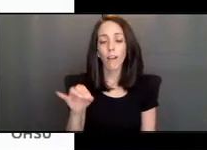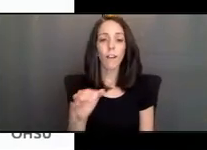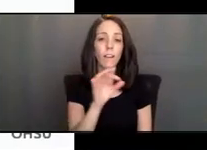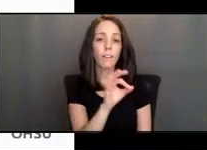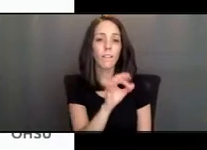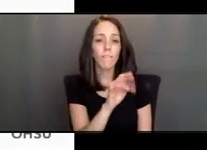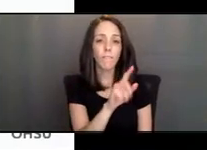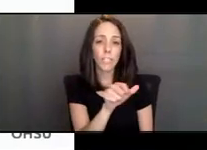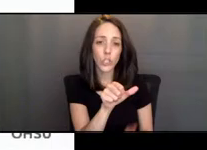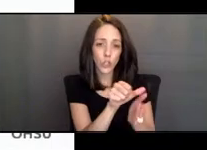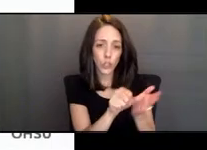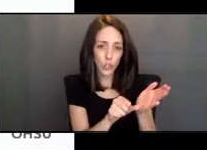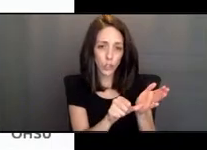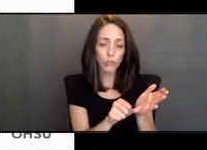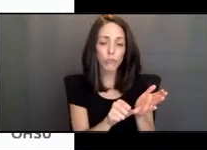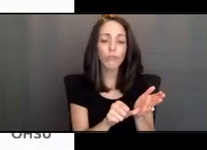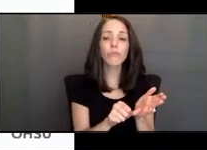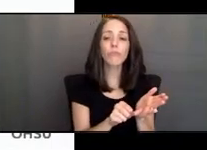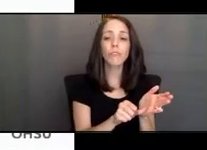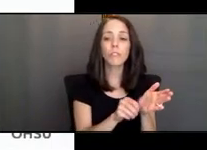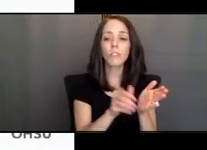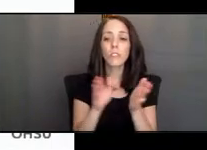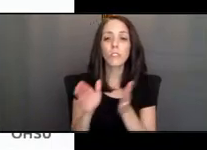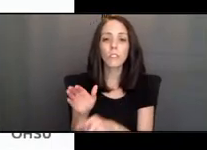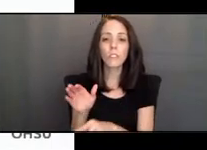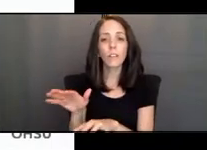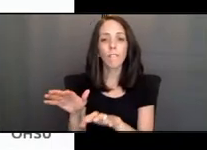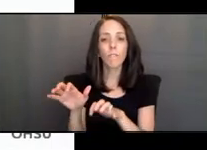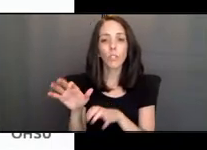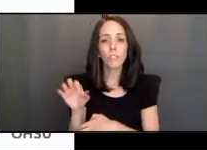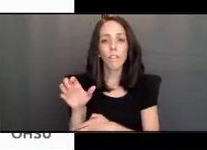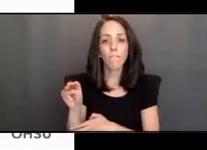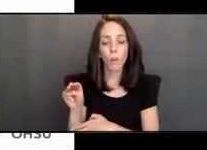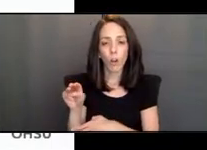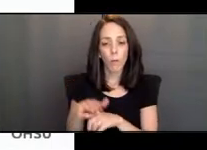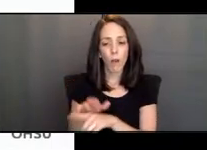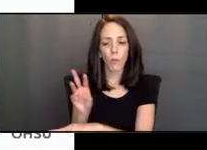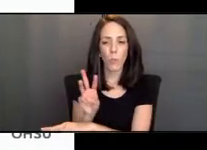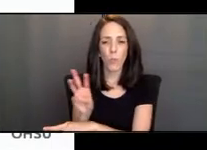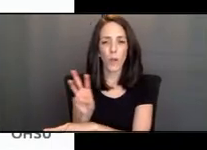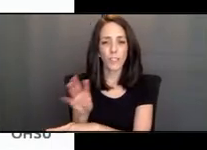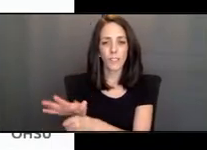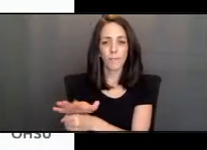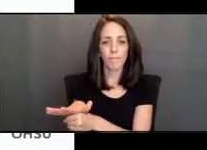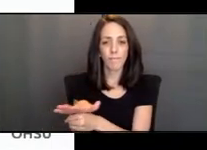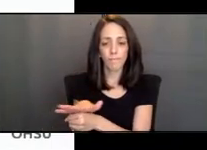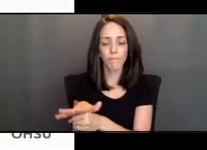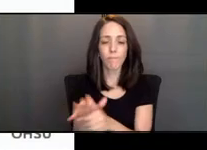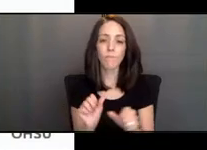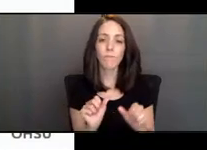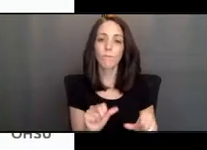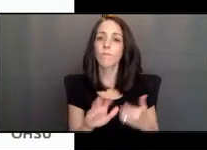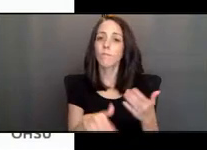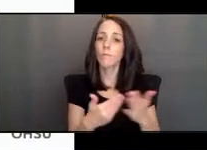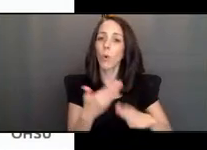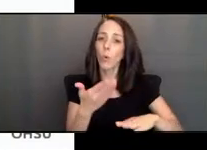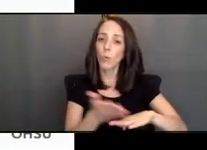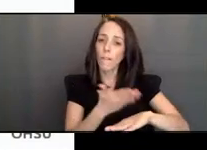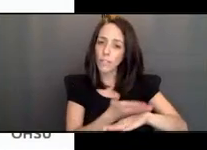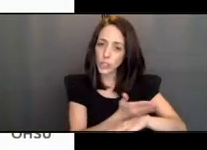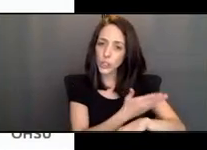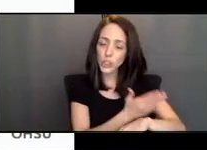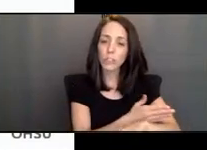facility and freezer farm on the West Campus, continuation of Volum Institute renovation,